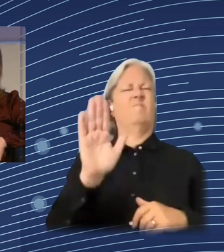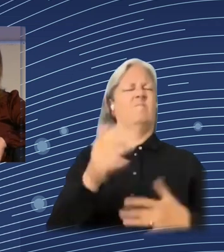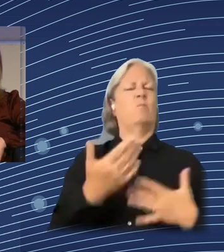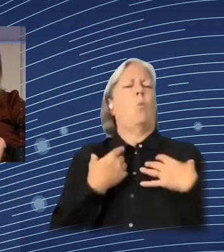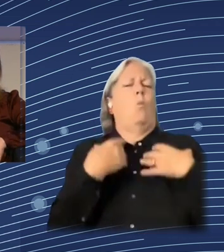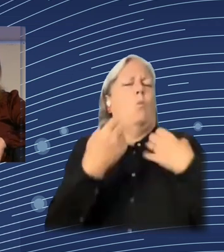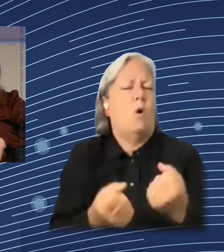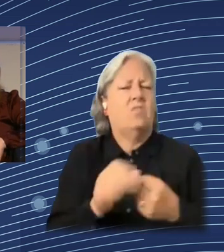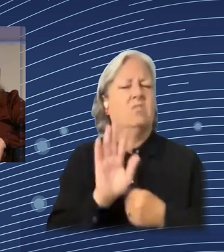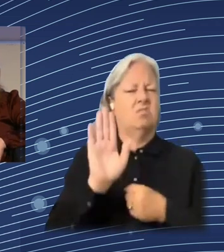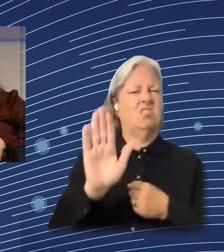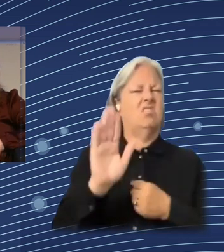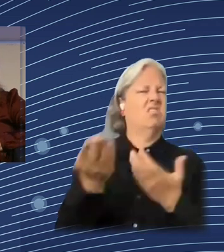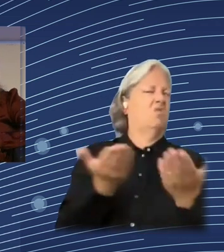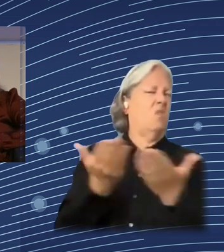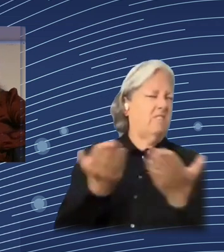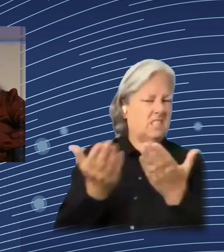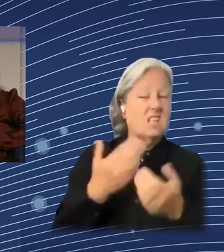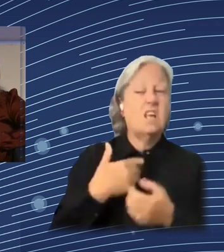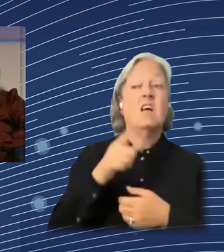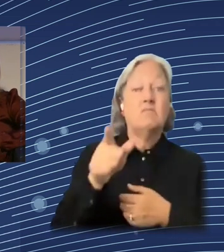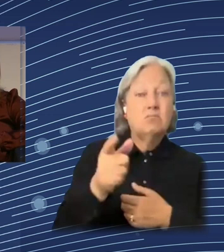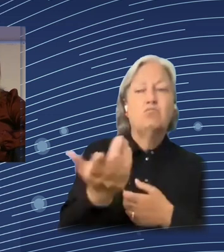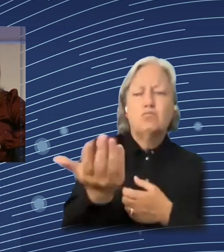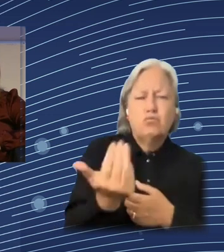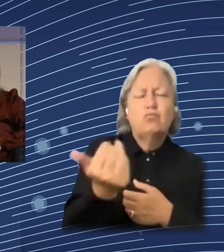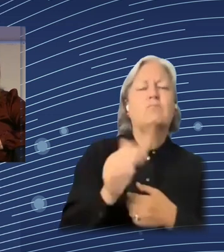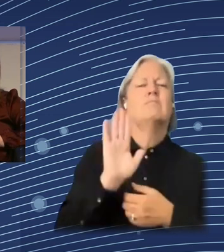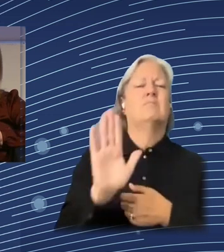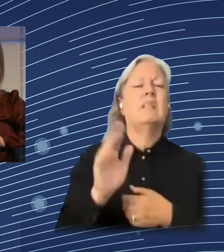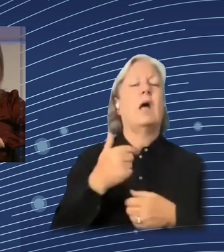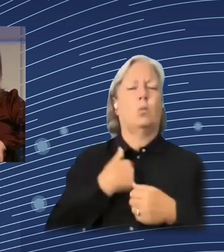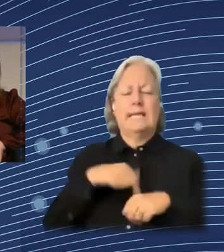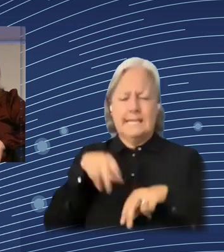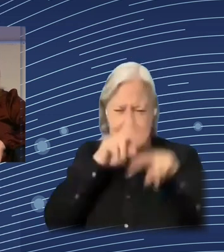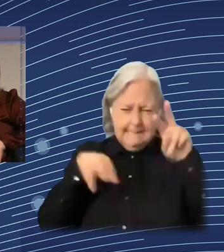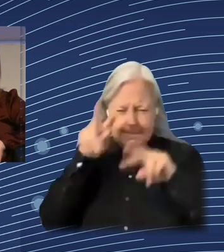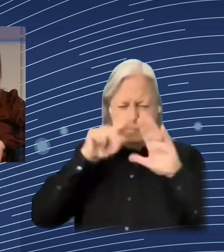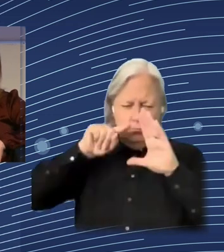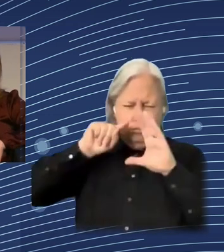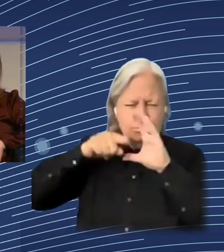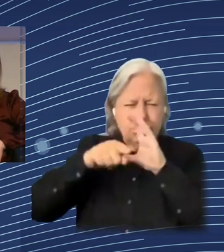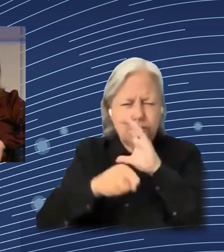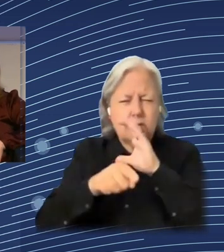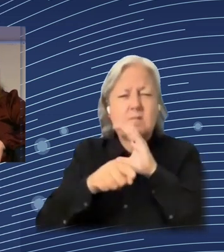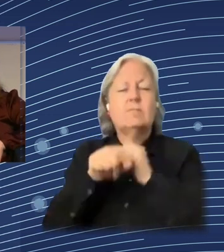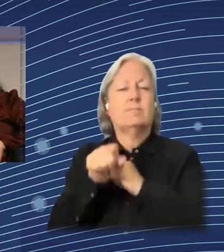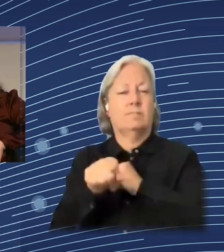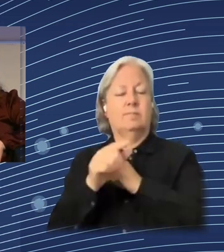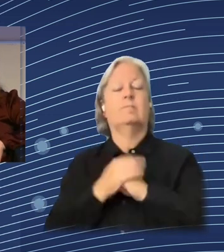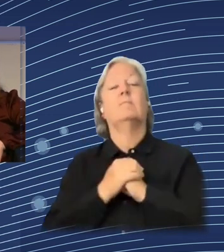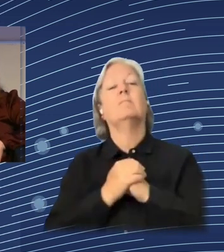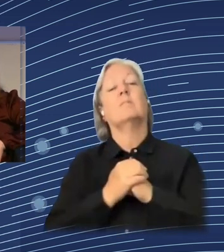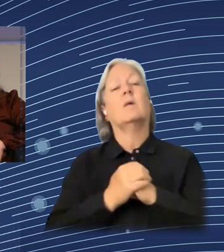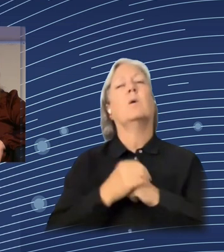to analyze this data. And one kind of a challenge, or something that we could change in the future,